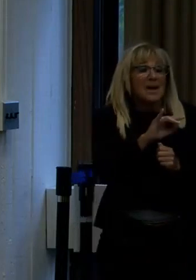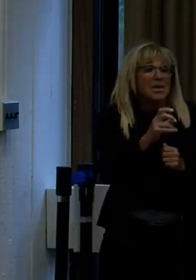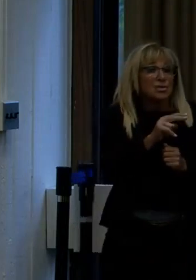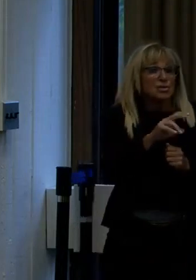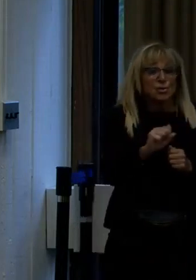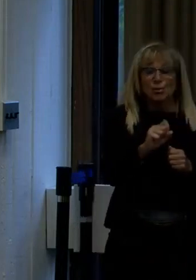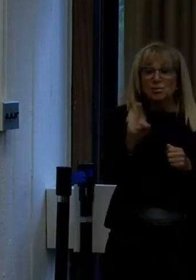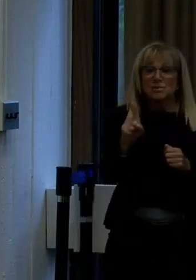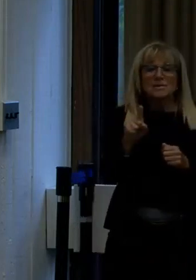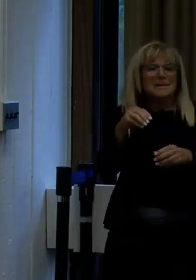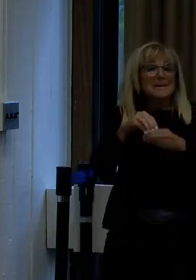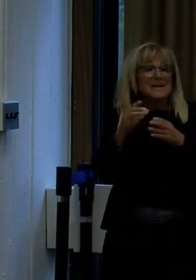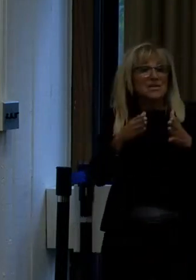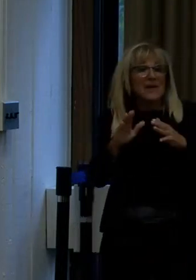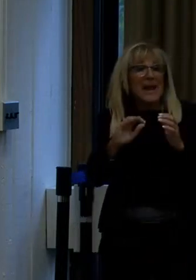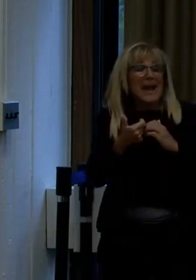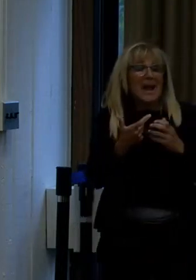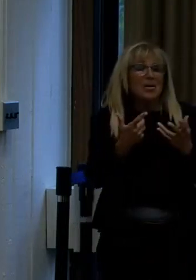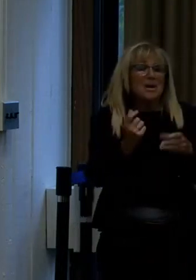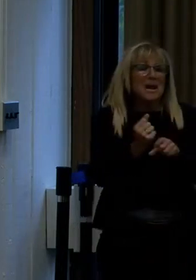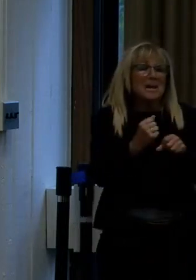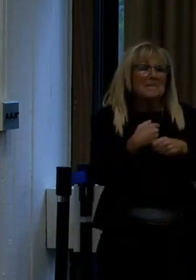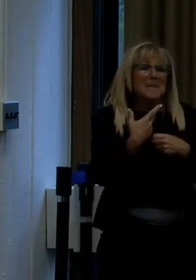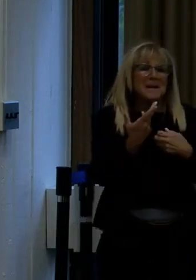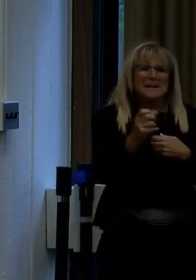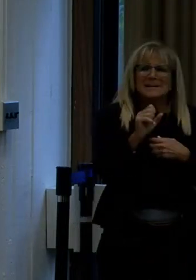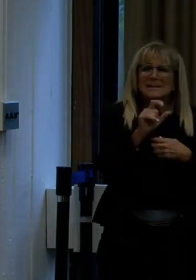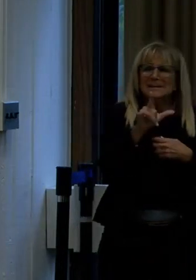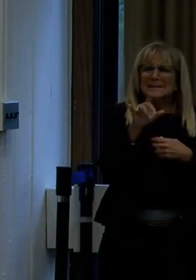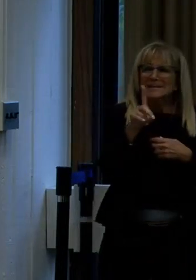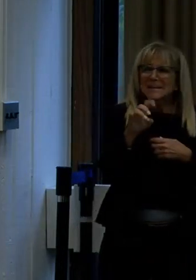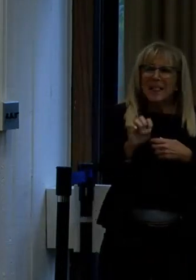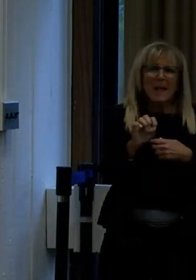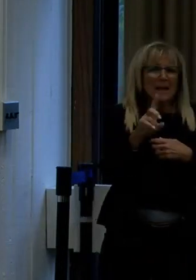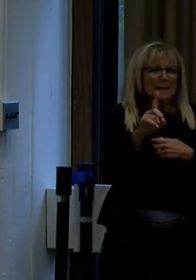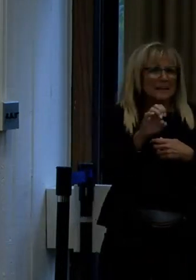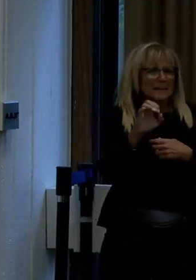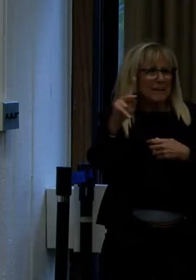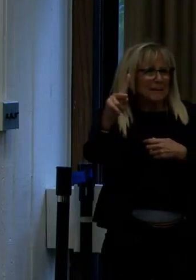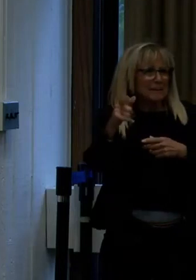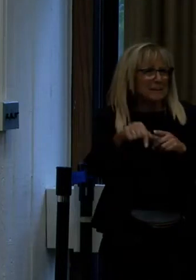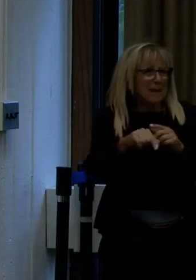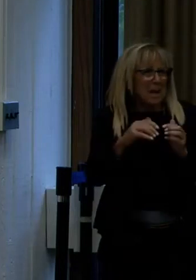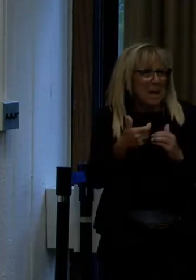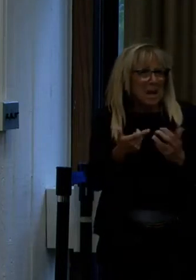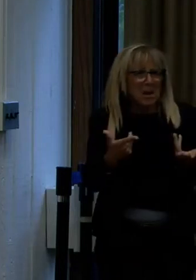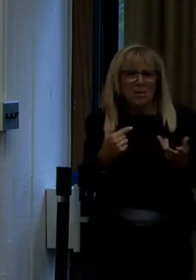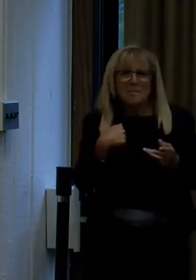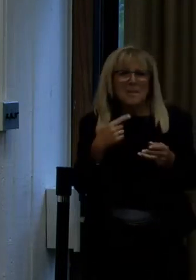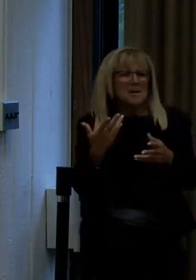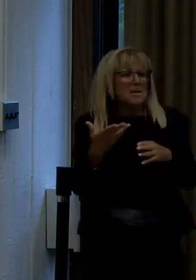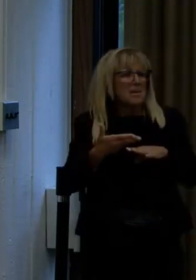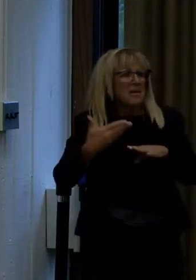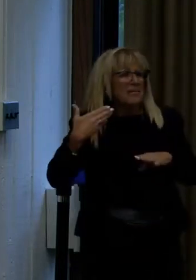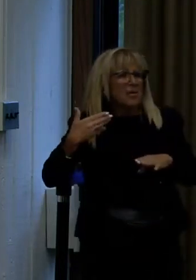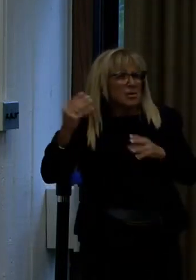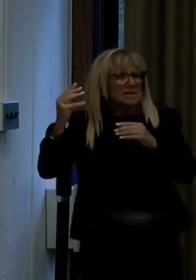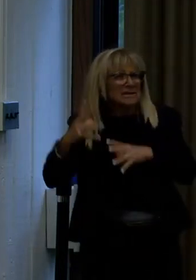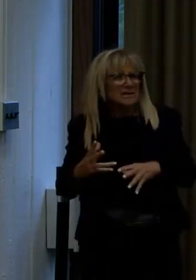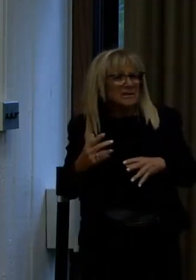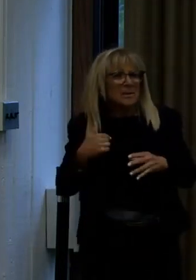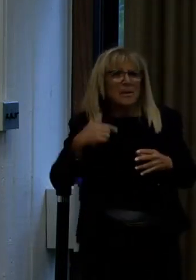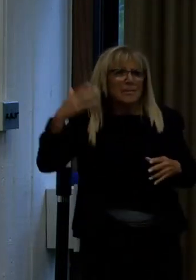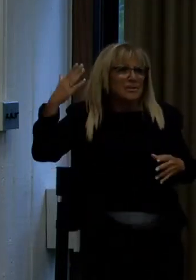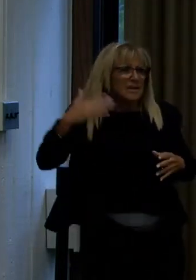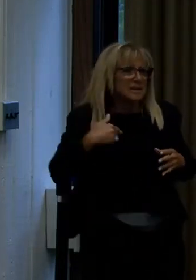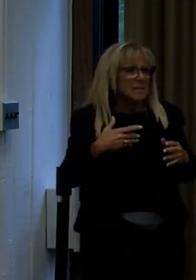and looked at how I can make a slide deck. Because when I think about myself back in my early days of teaching, what am I presenting?